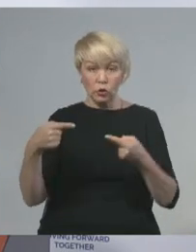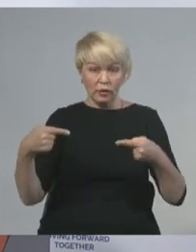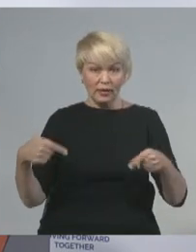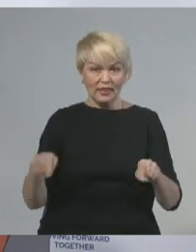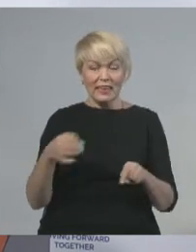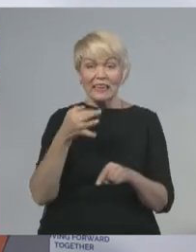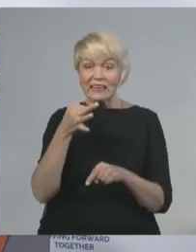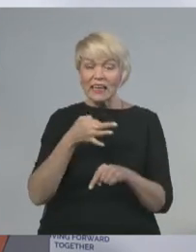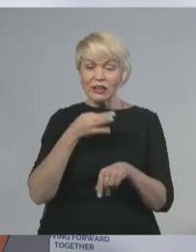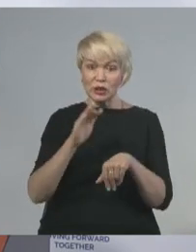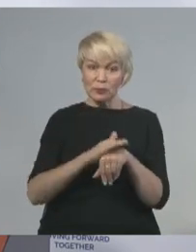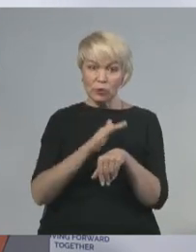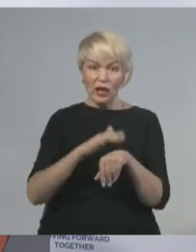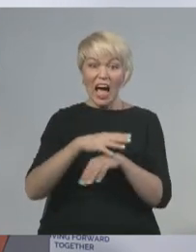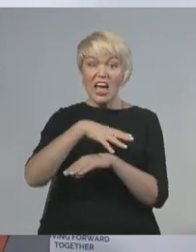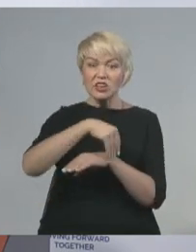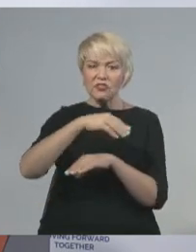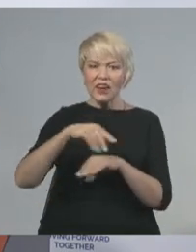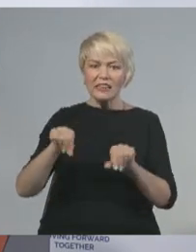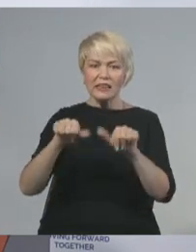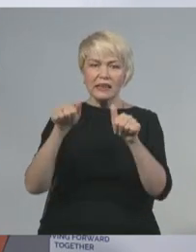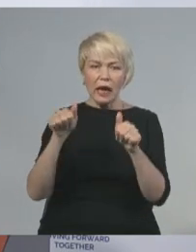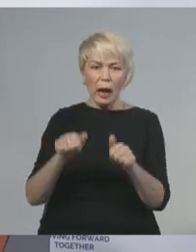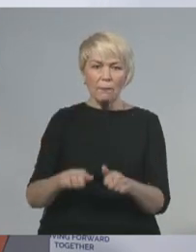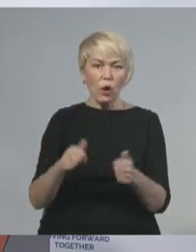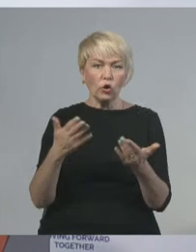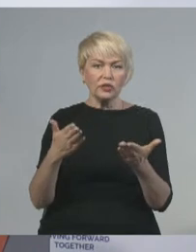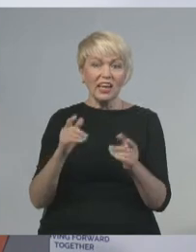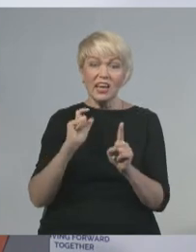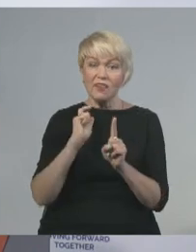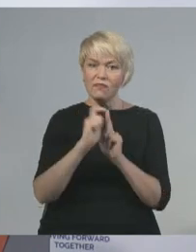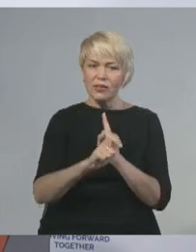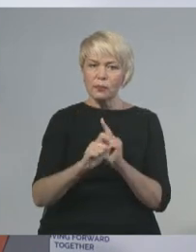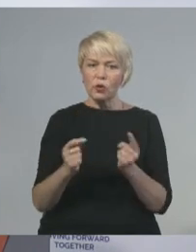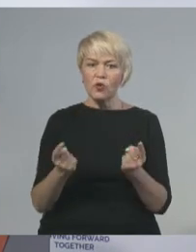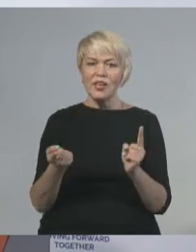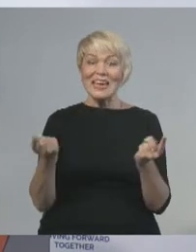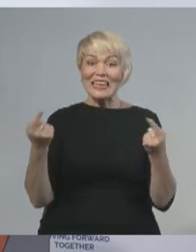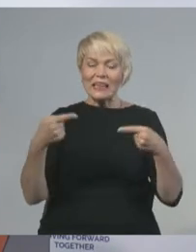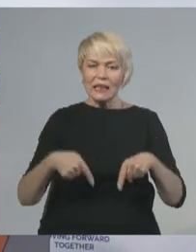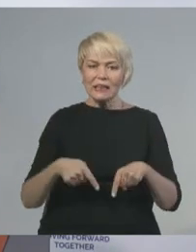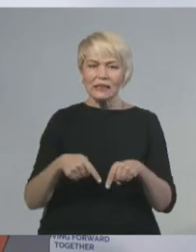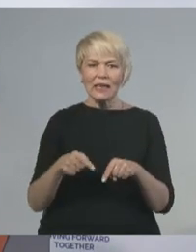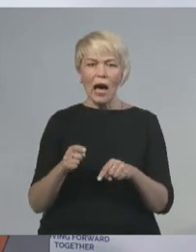response and how it affected media sector in your country